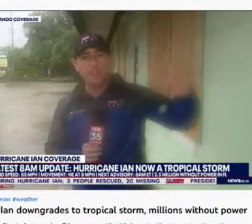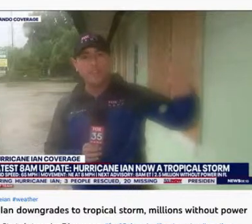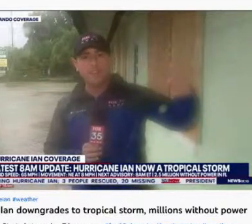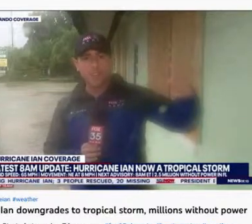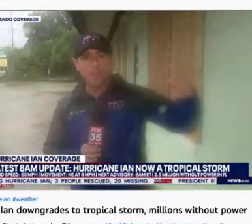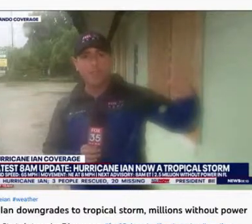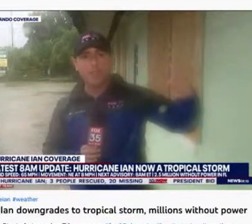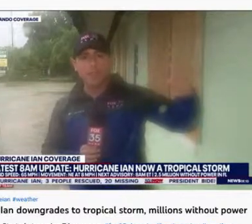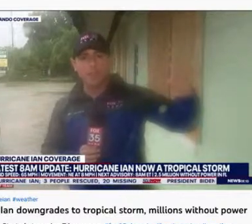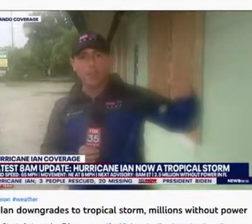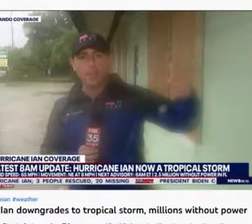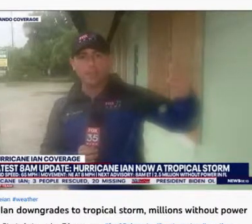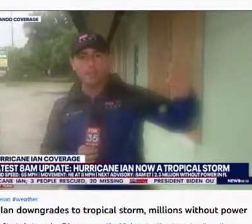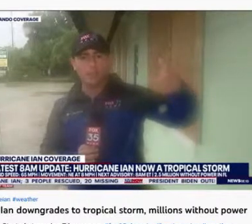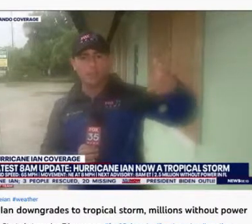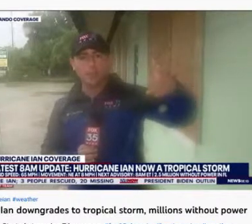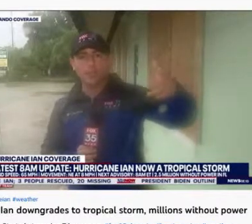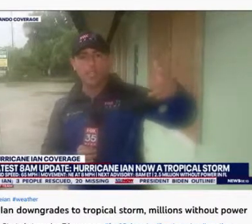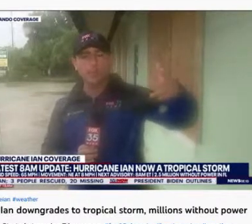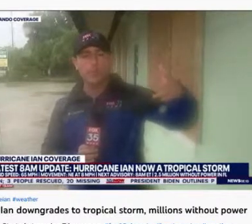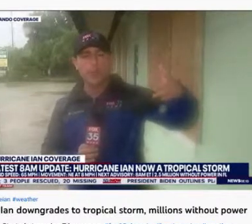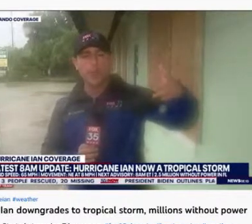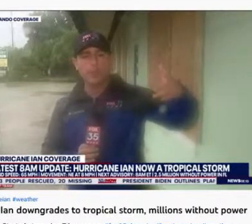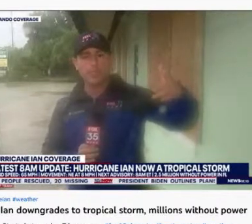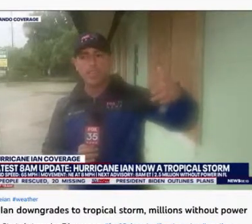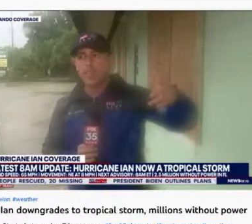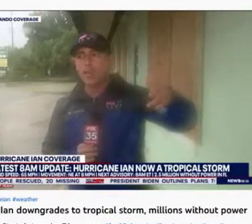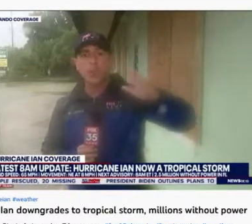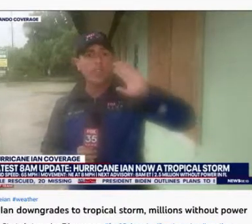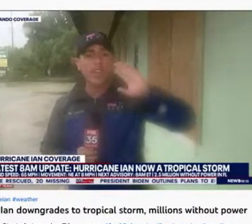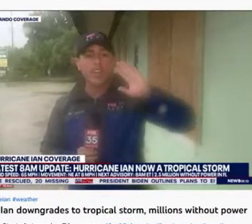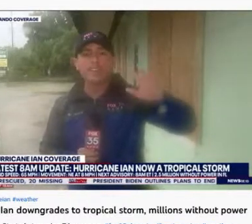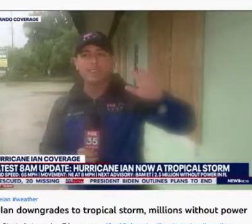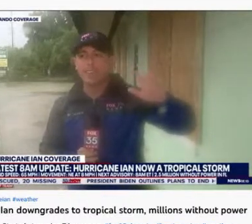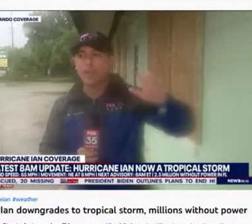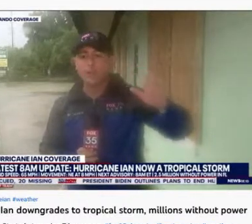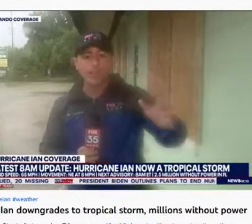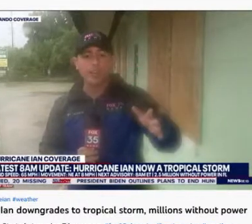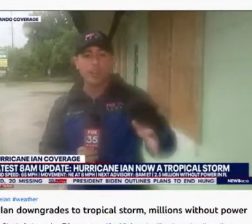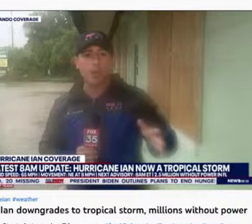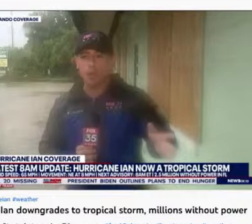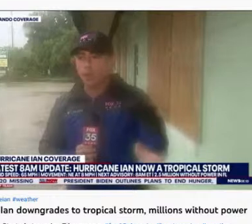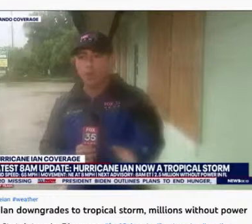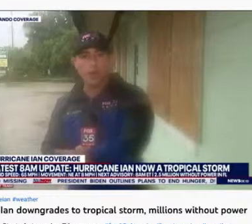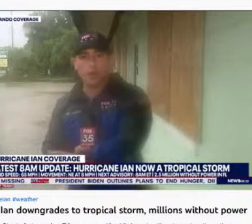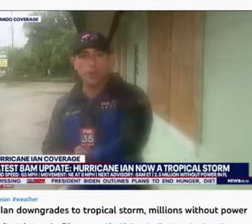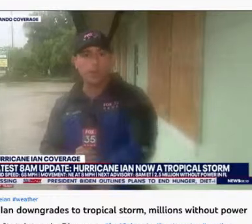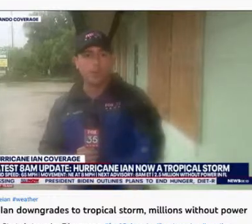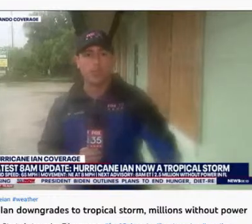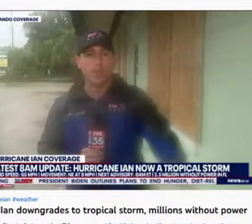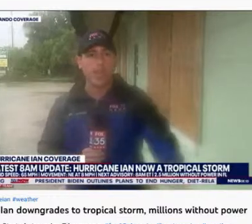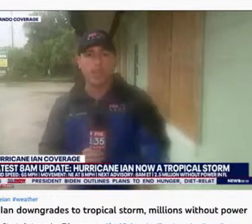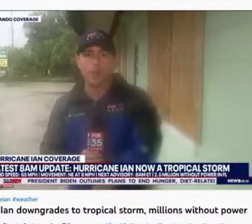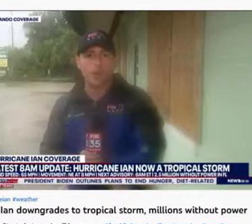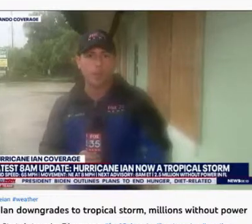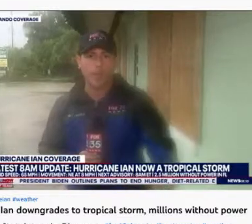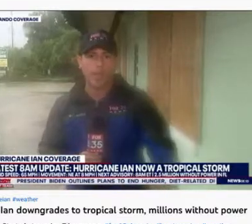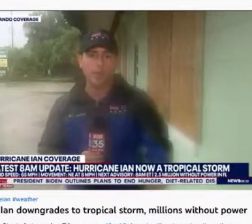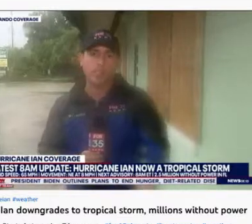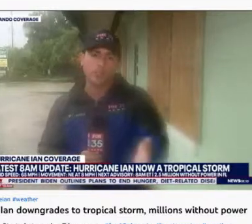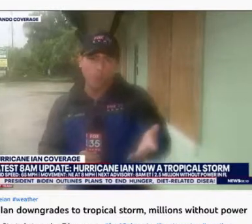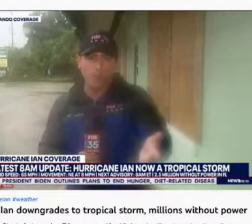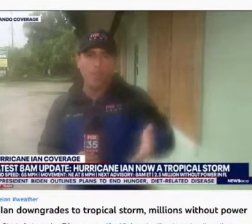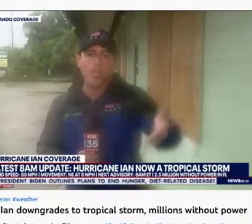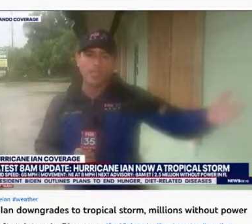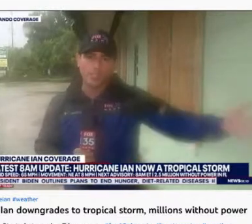during our 5 a.m. Hits, when we were checking in with you guys, we could not see, and we didn't know where the street ended and water